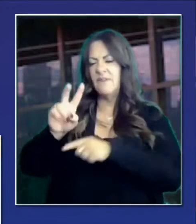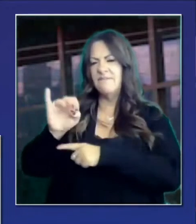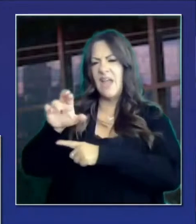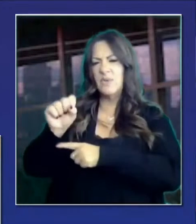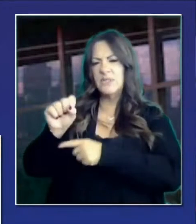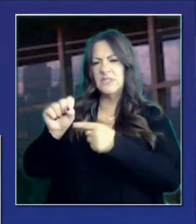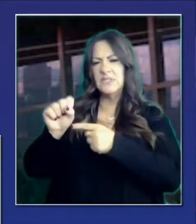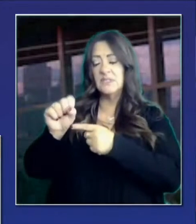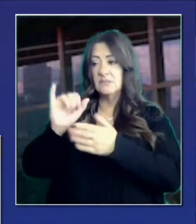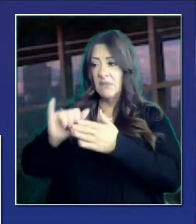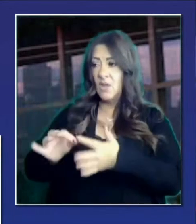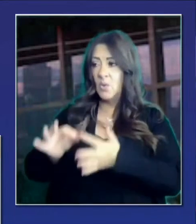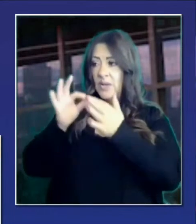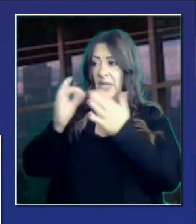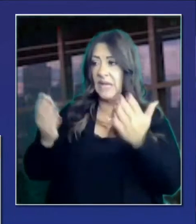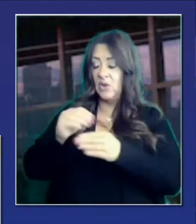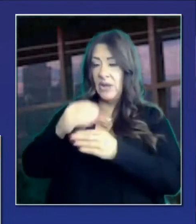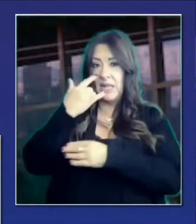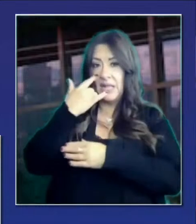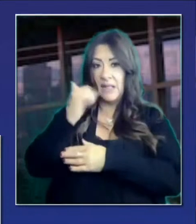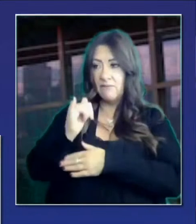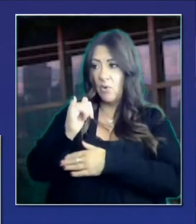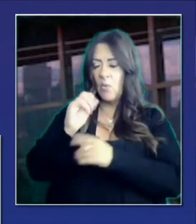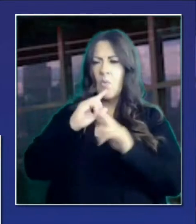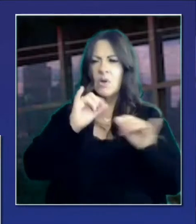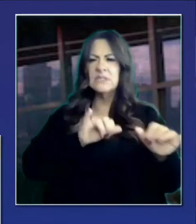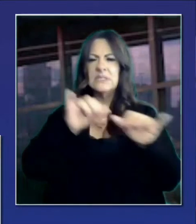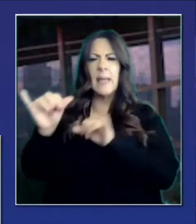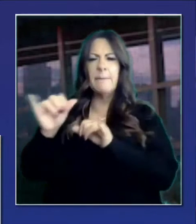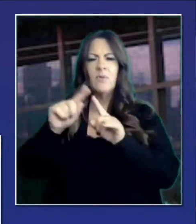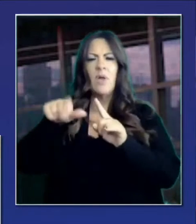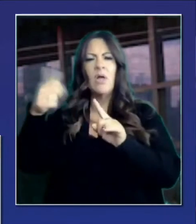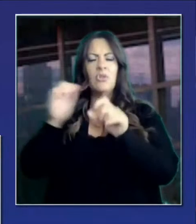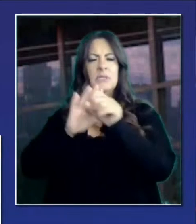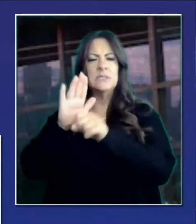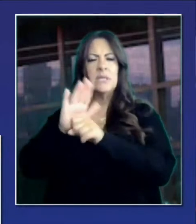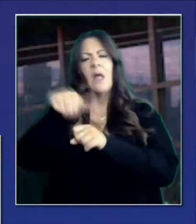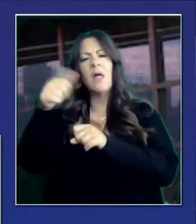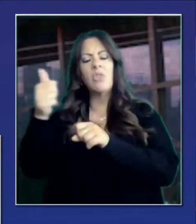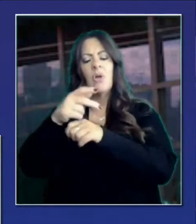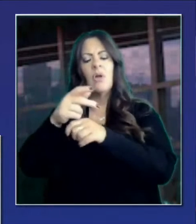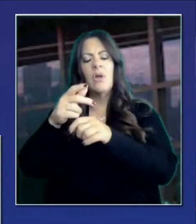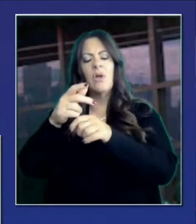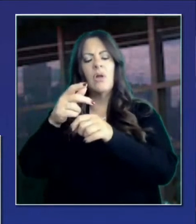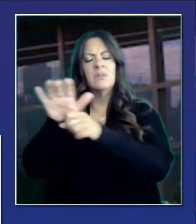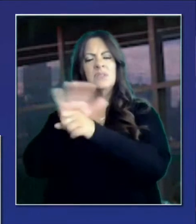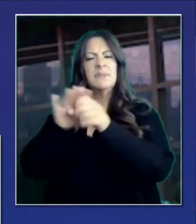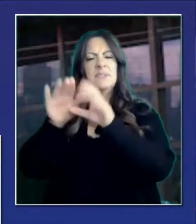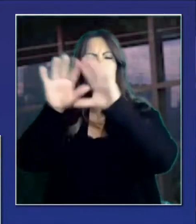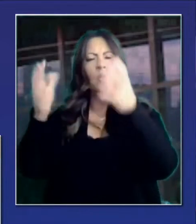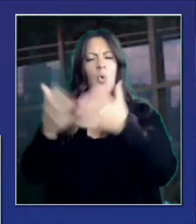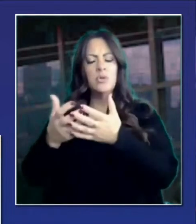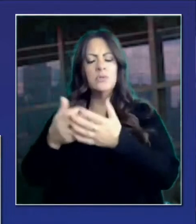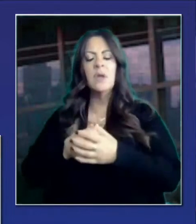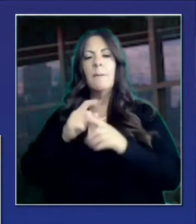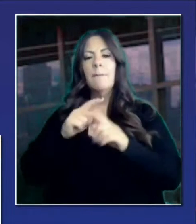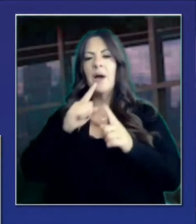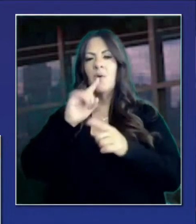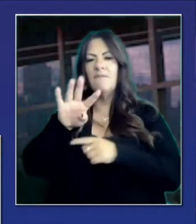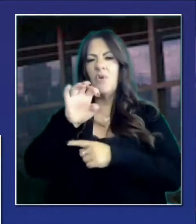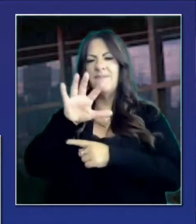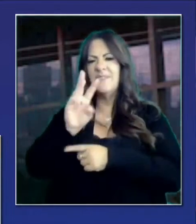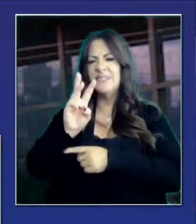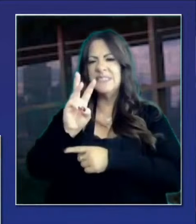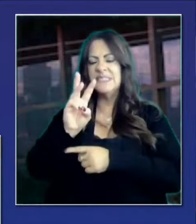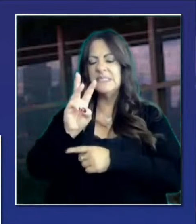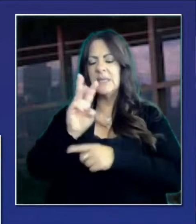working through its virulence. We're working through its transmissibility. We're working to investigate more understanding. But 456